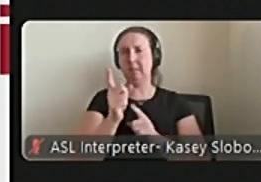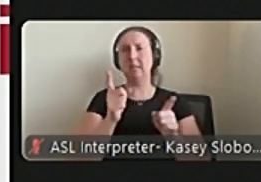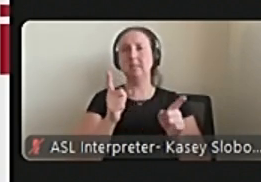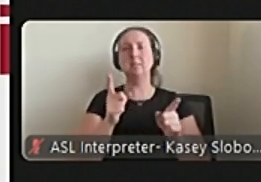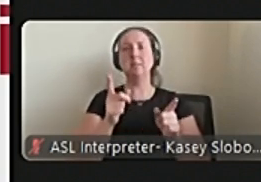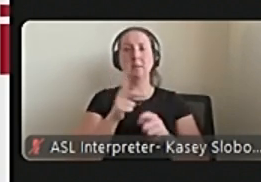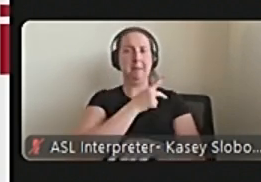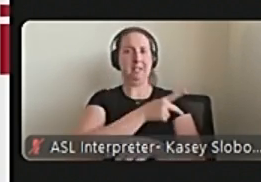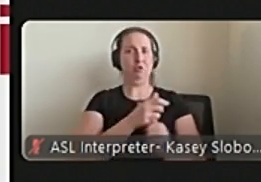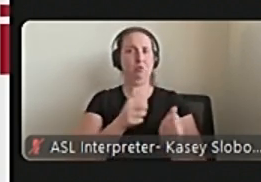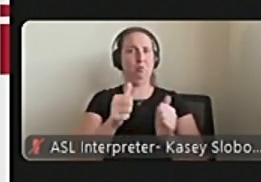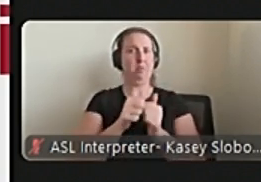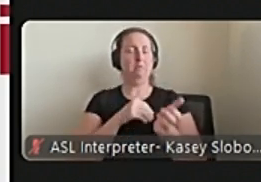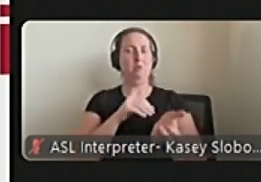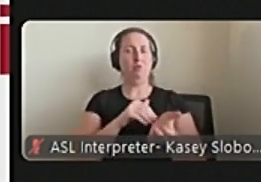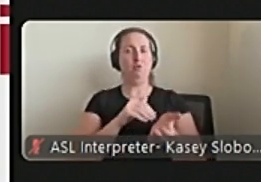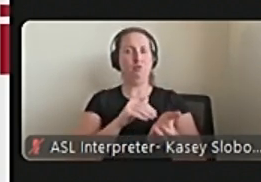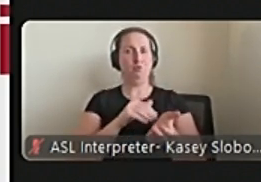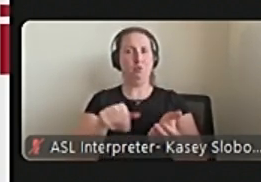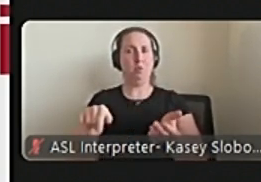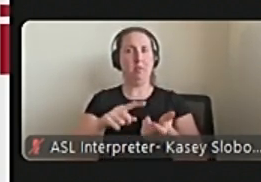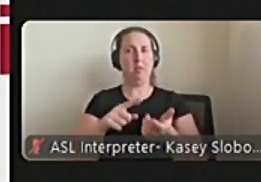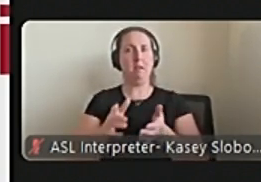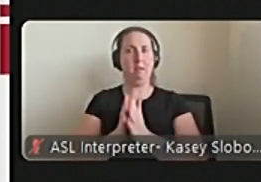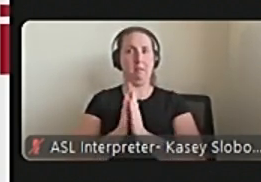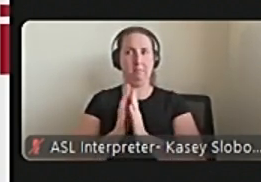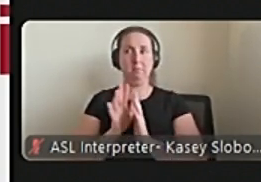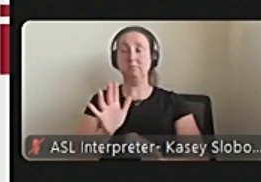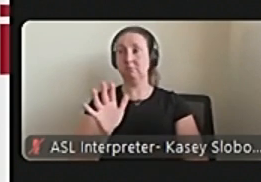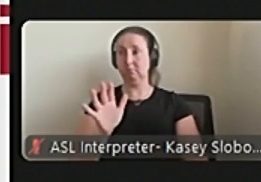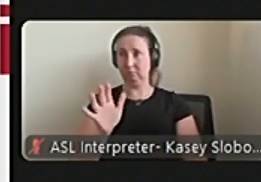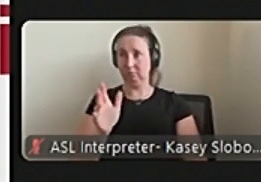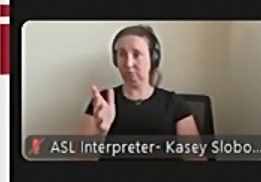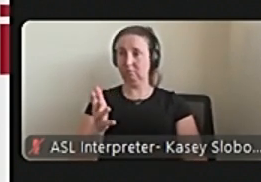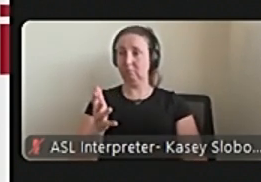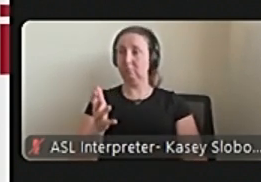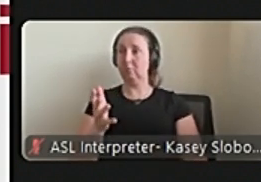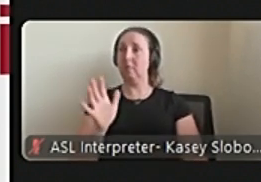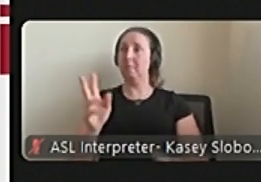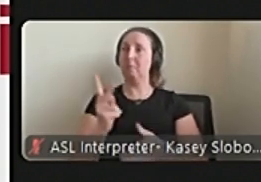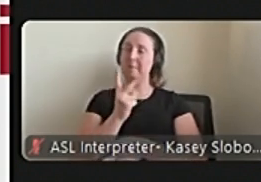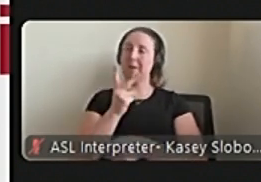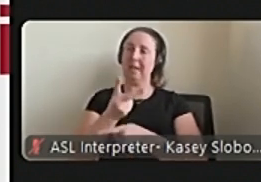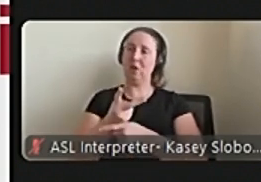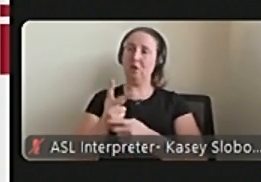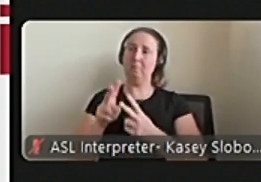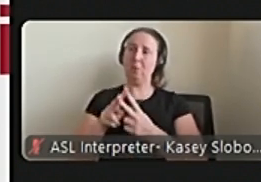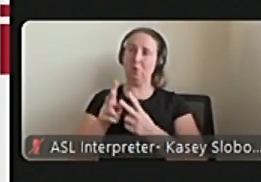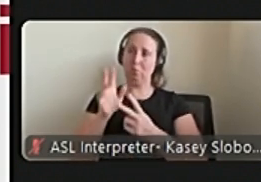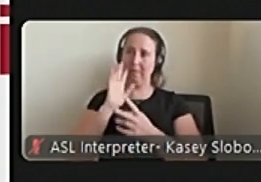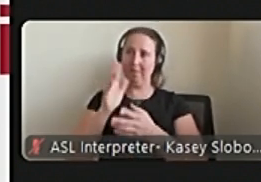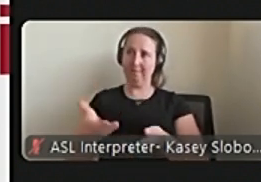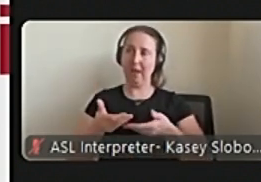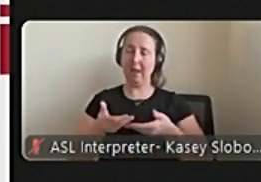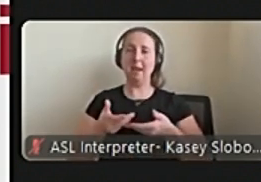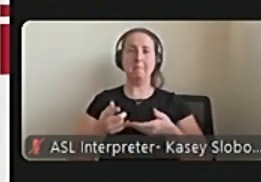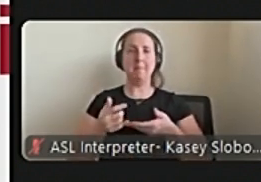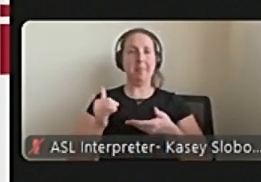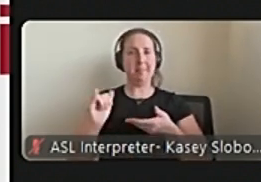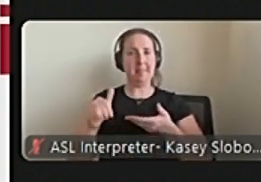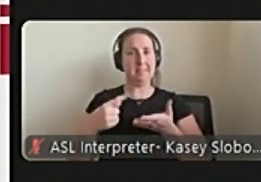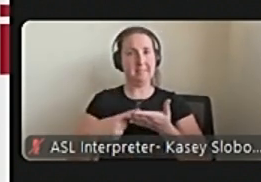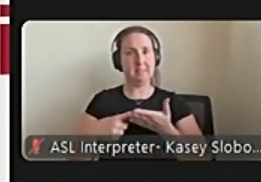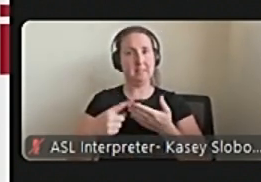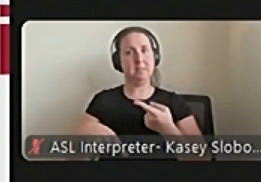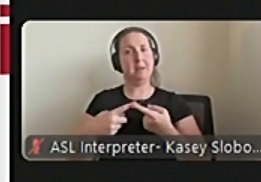and they are asked to, if they'd like, to invite their primary care partners. But the discussion, it's the patient appointment. They